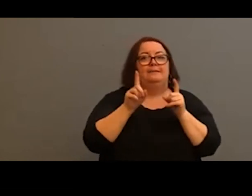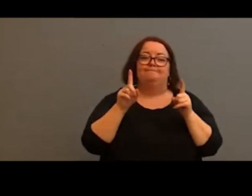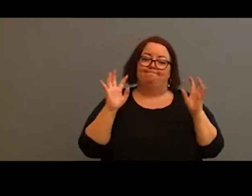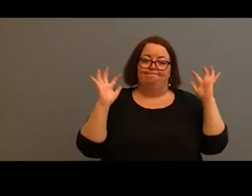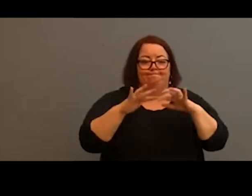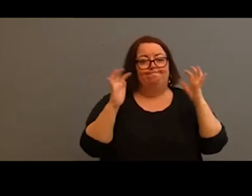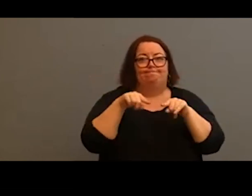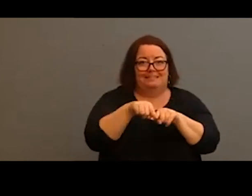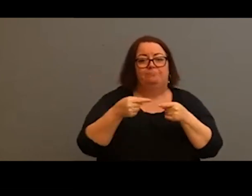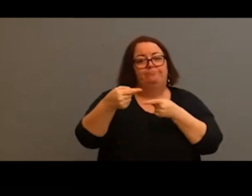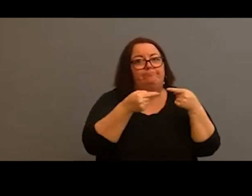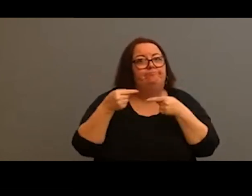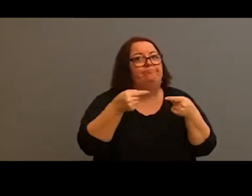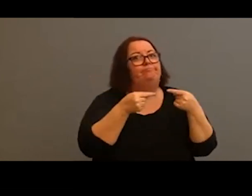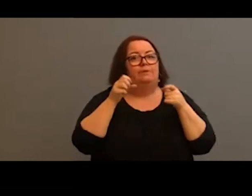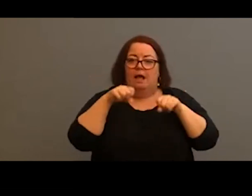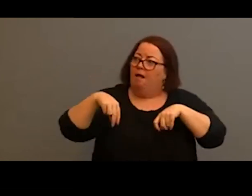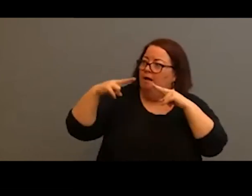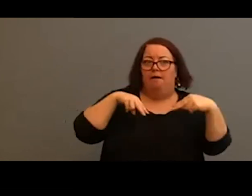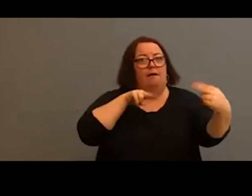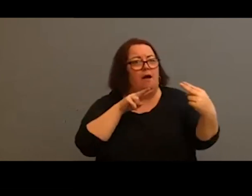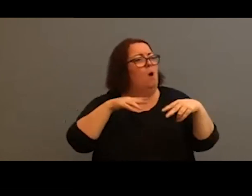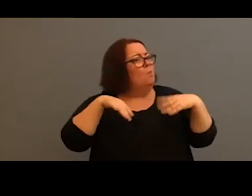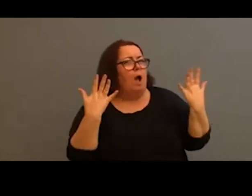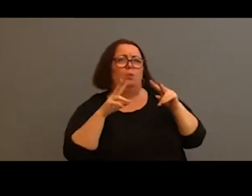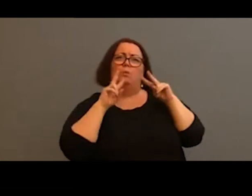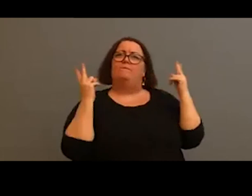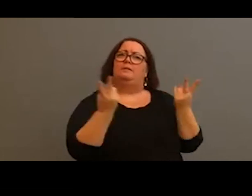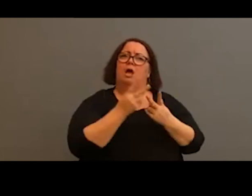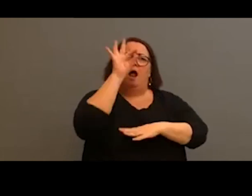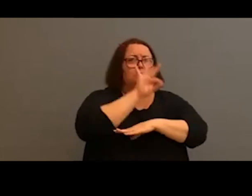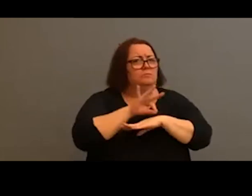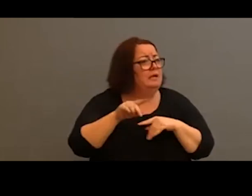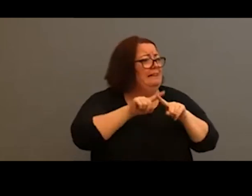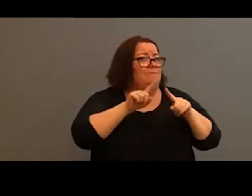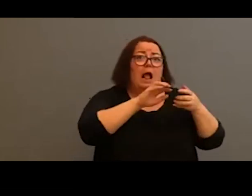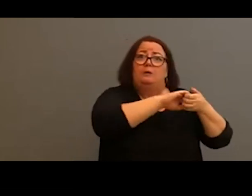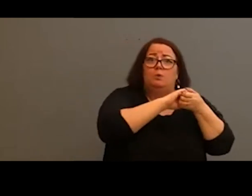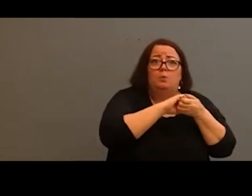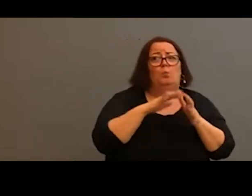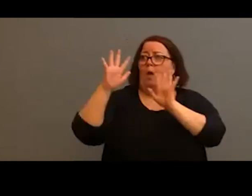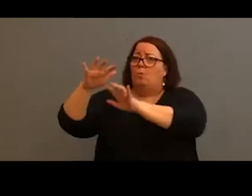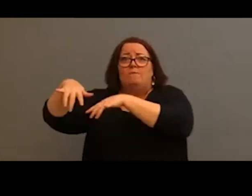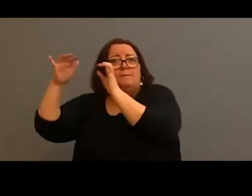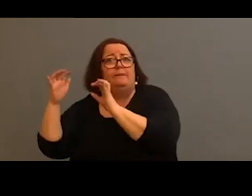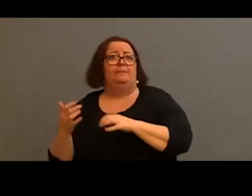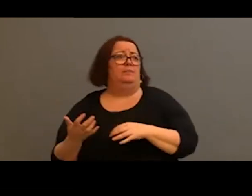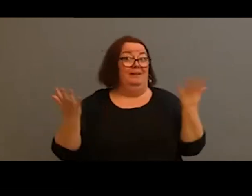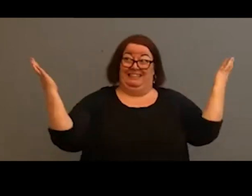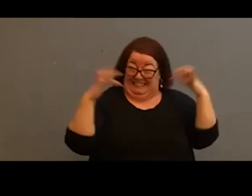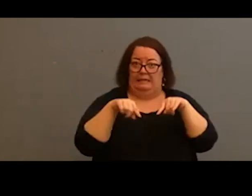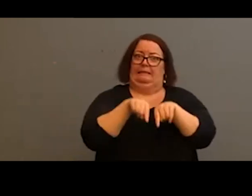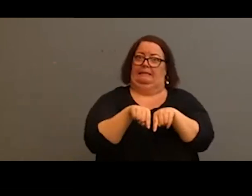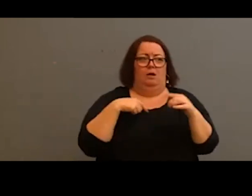that the different parts of the government body work together and different sectors need to work together.